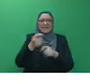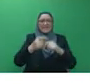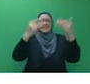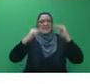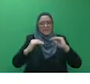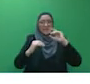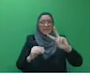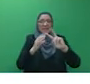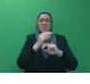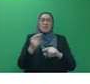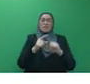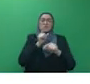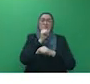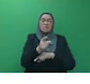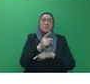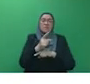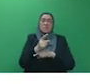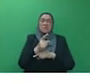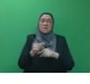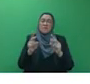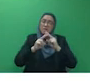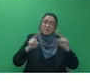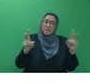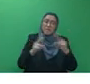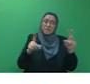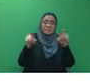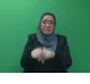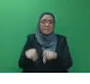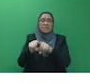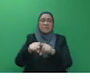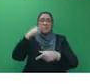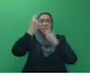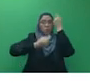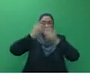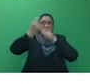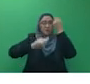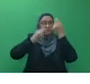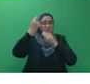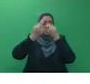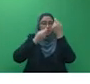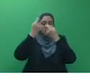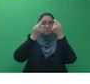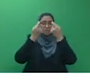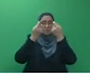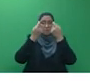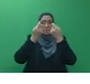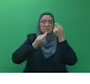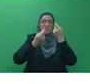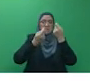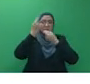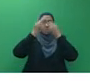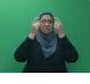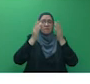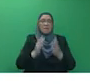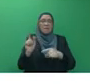scene uh was uh decapitated uh very similar to the tourism industry